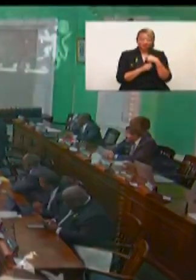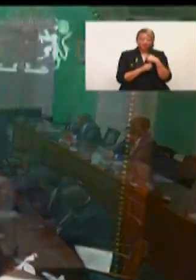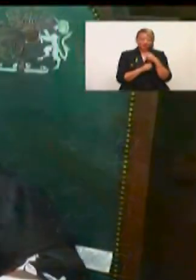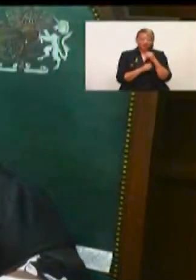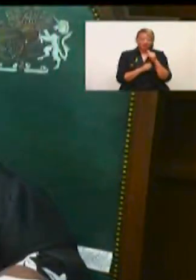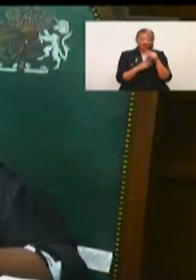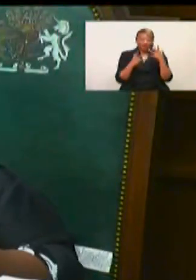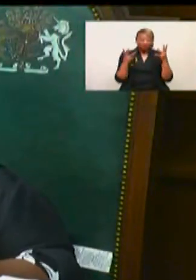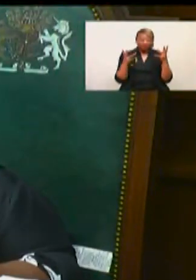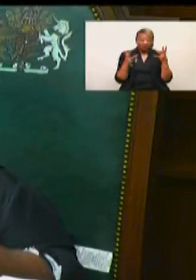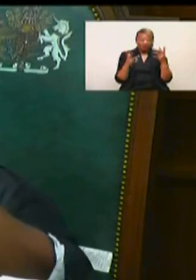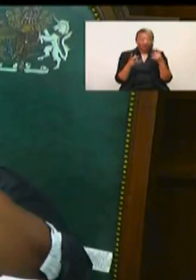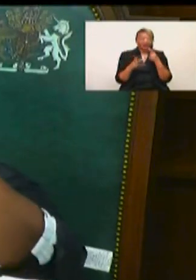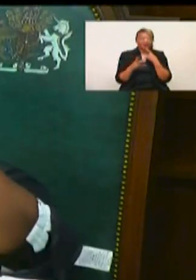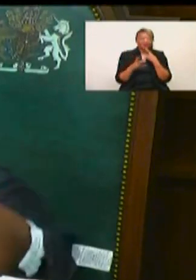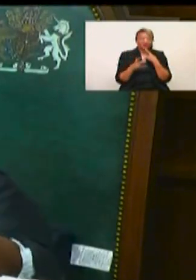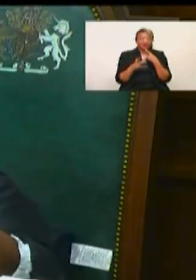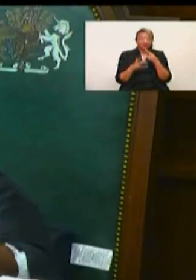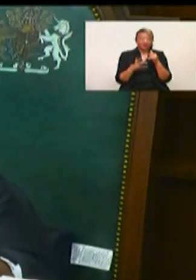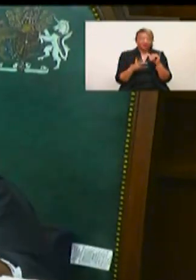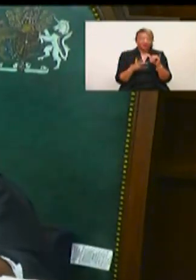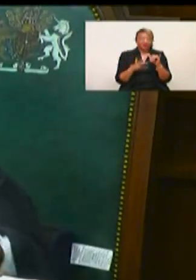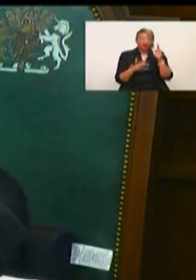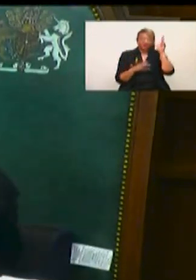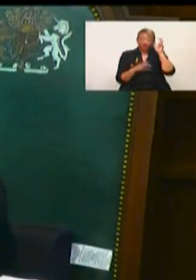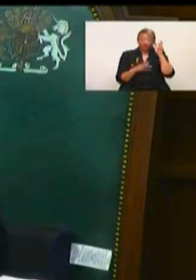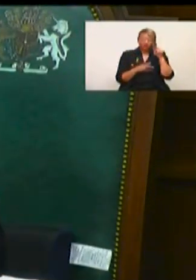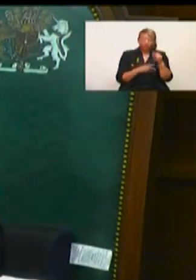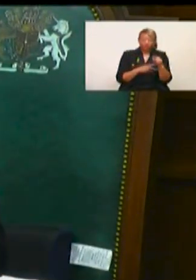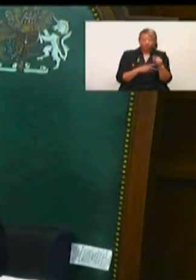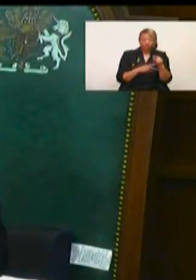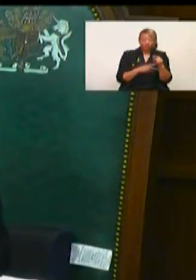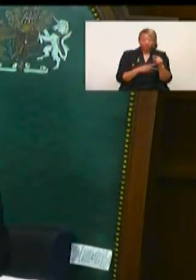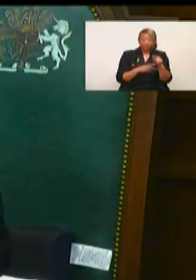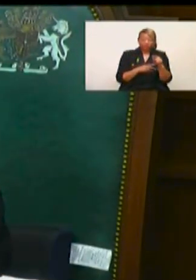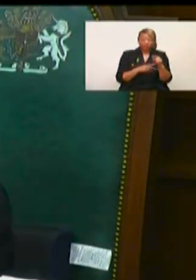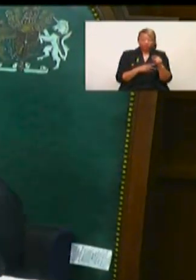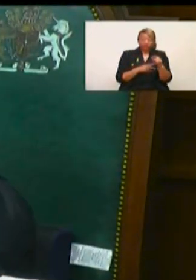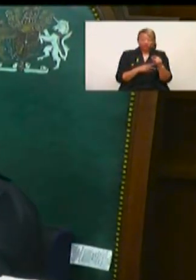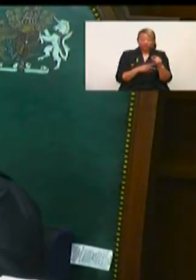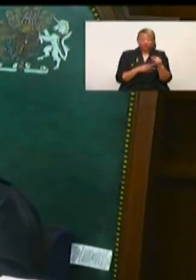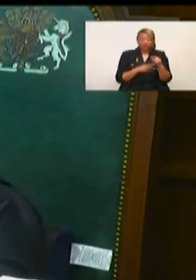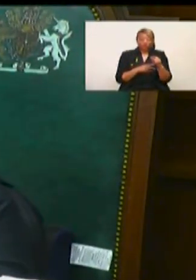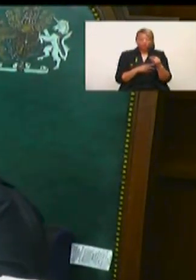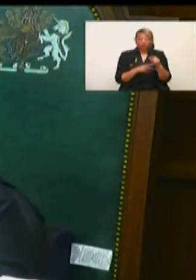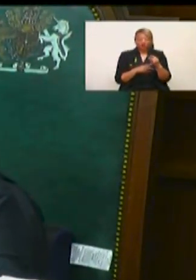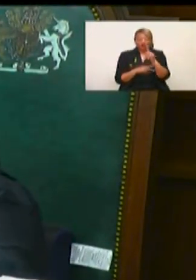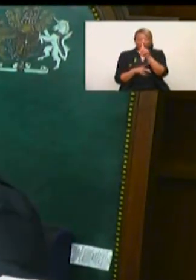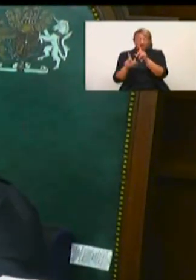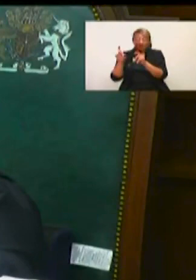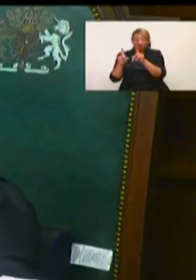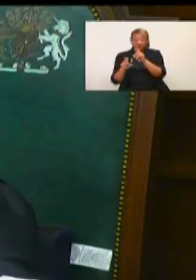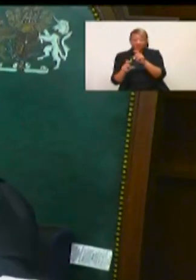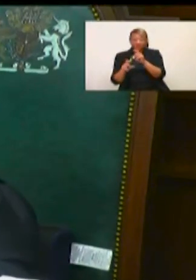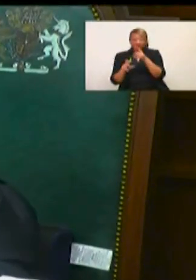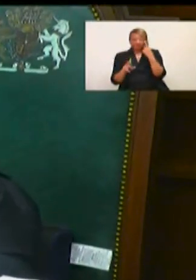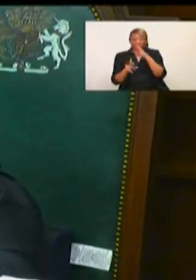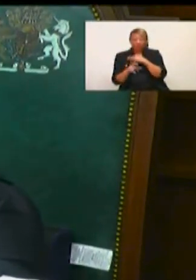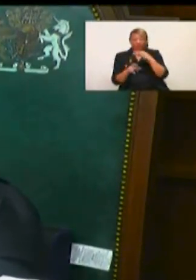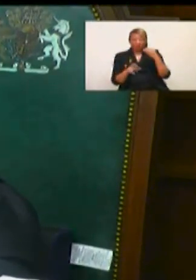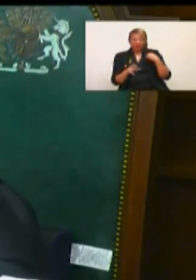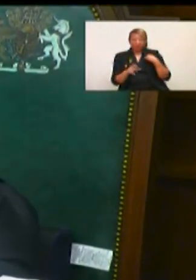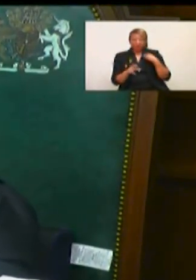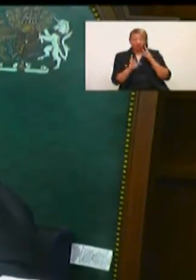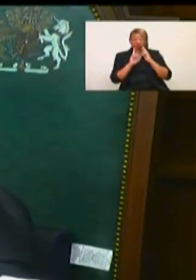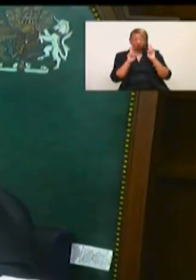not finished. I say that I have heard you place something on this floor, and I'm asking for the member